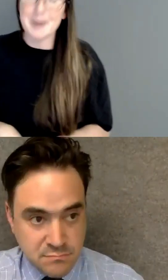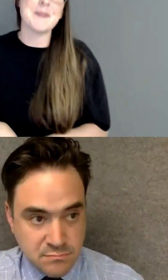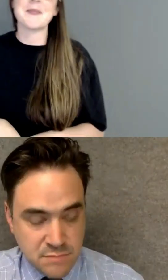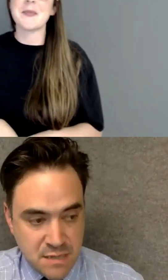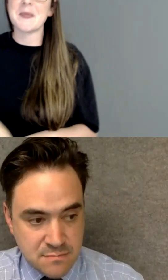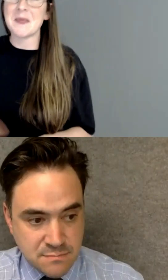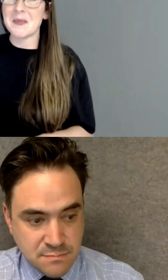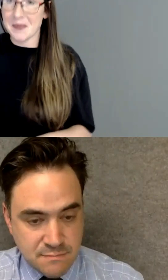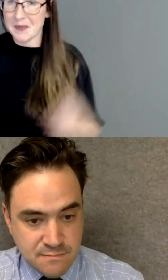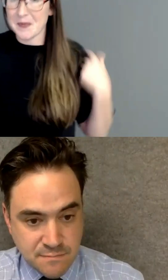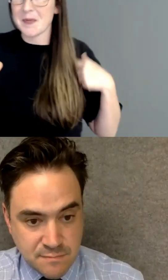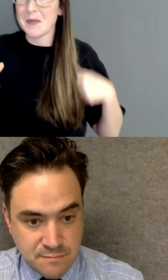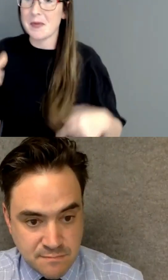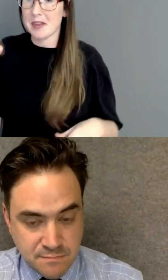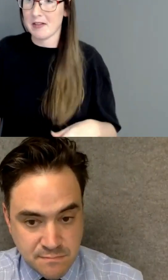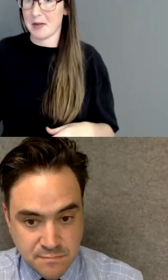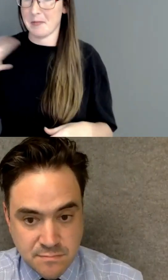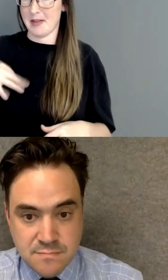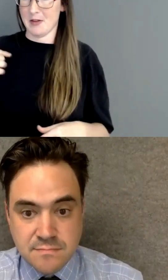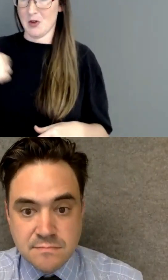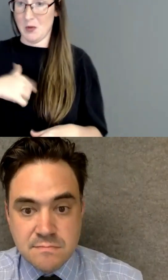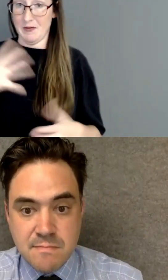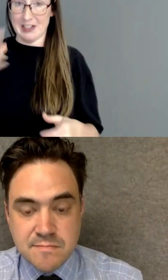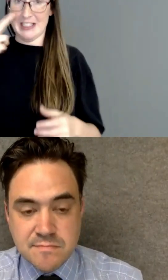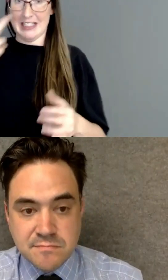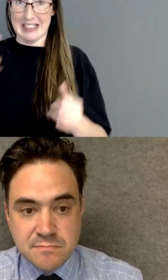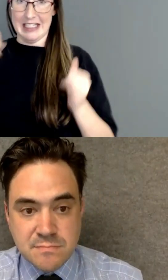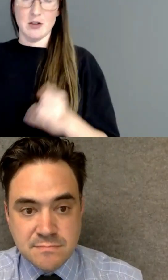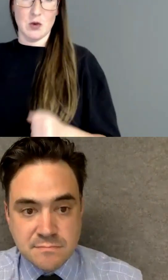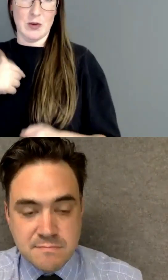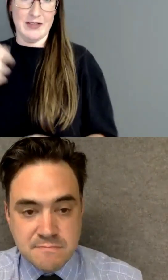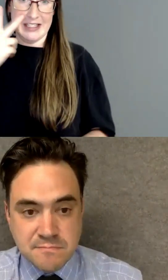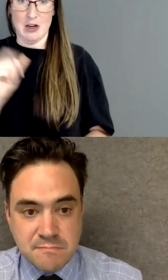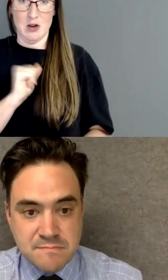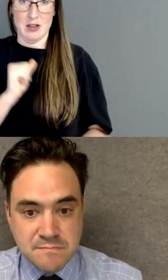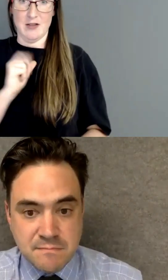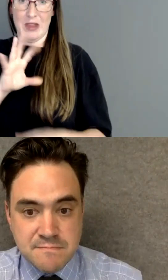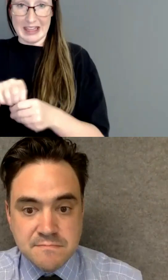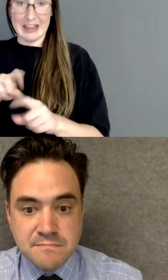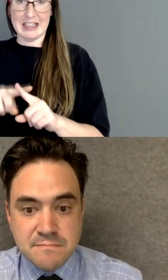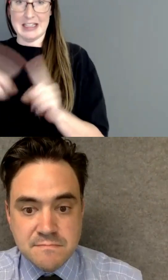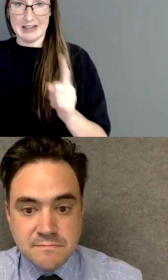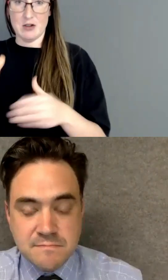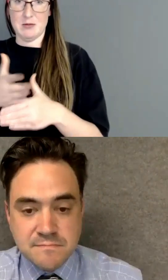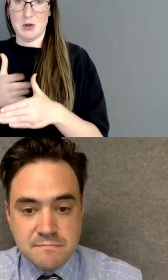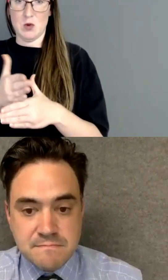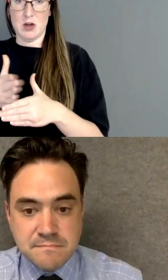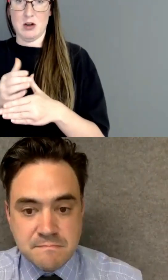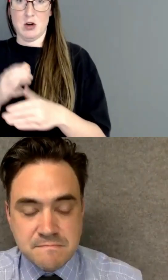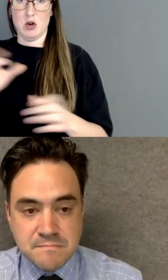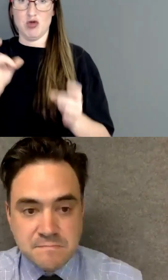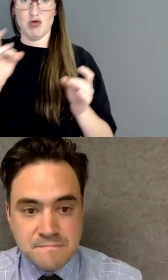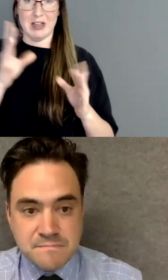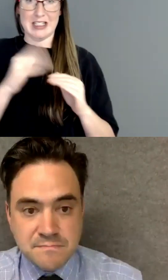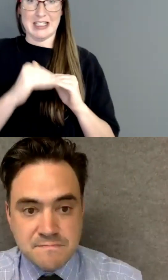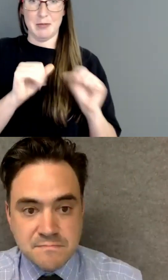of the benefits that we have seen individually, we have seen ourselves within the difference between crisis